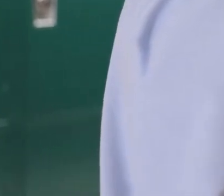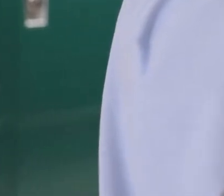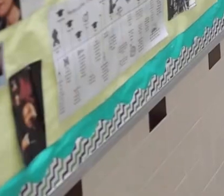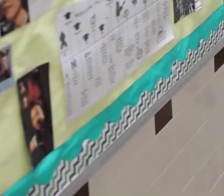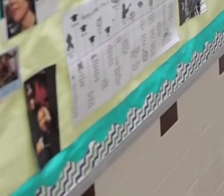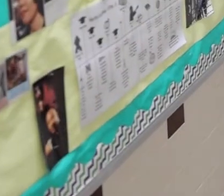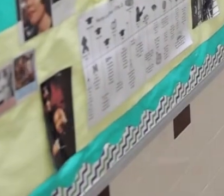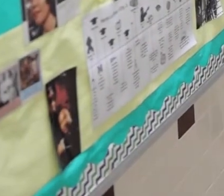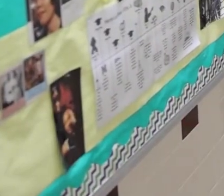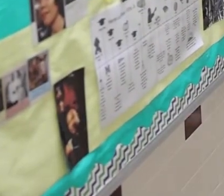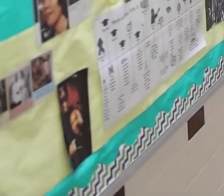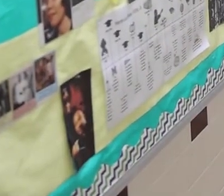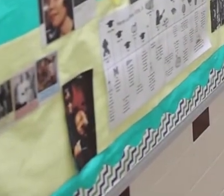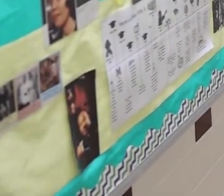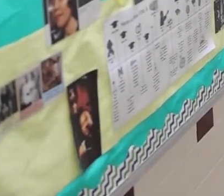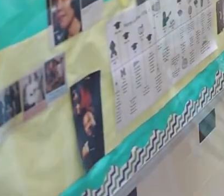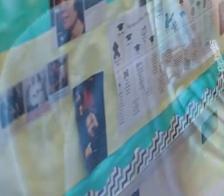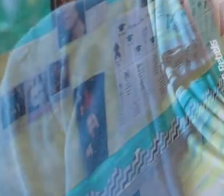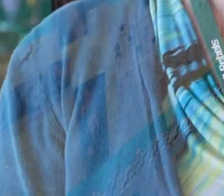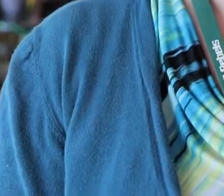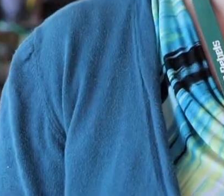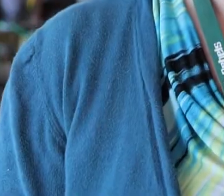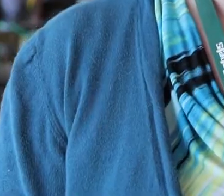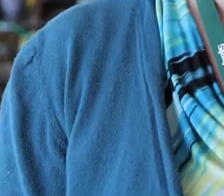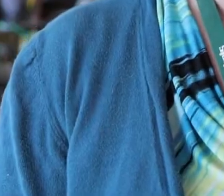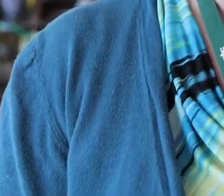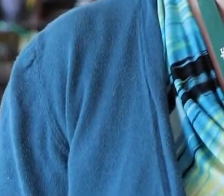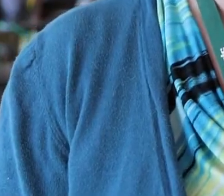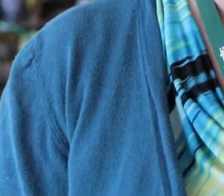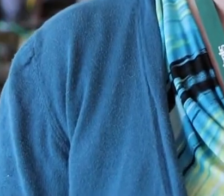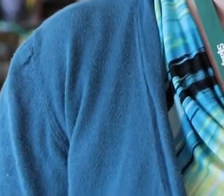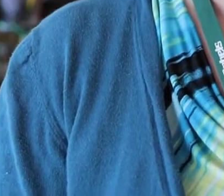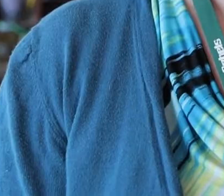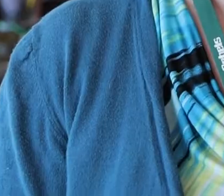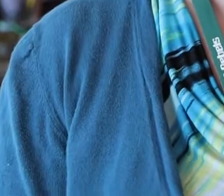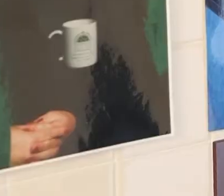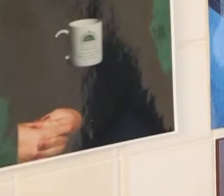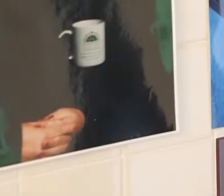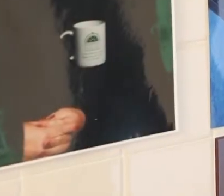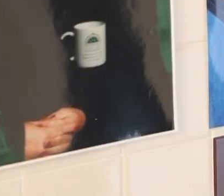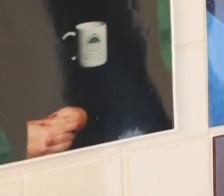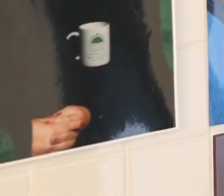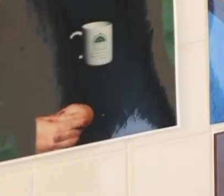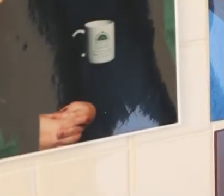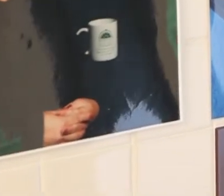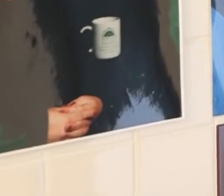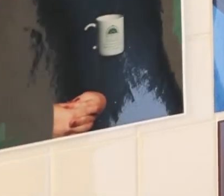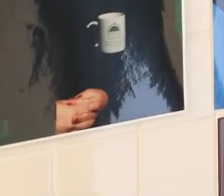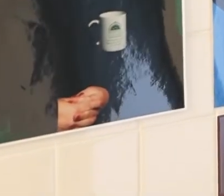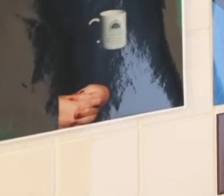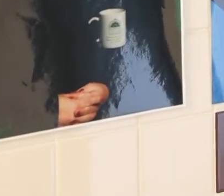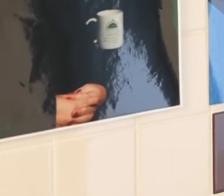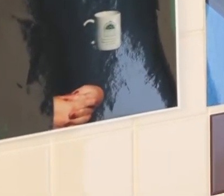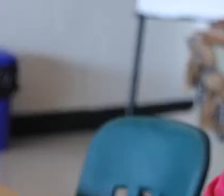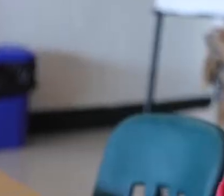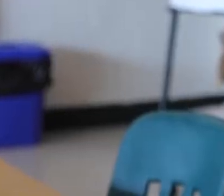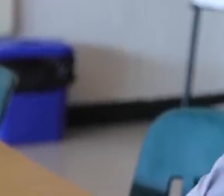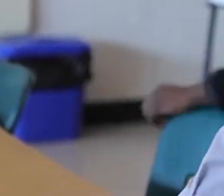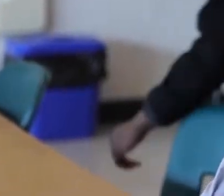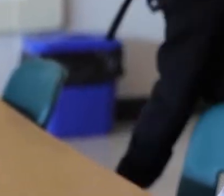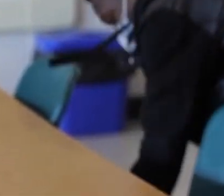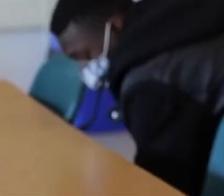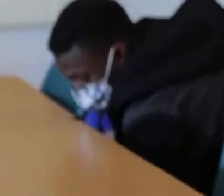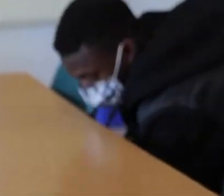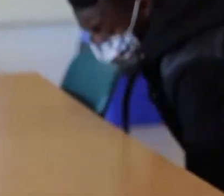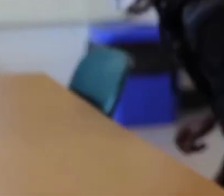job. I have not seen him in these 5 years really ever have a bad day. He's always happy, smiling, and on